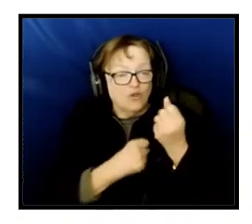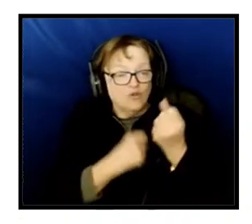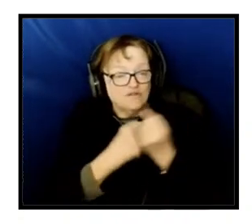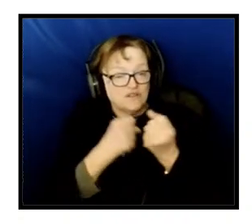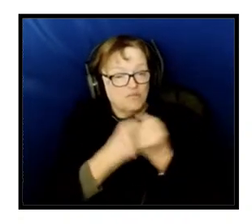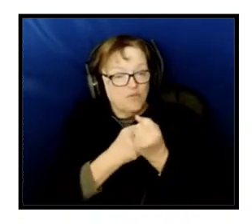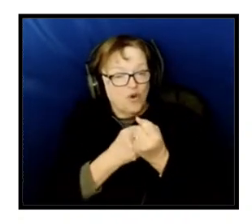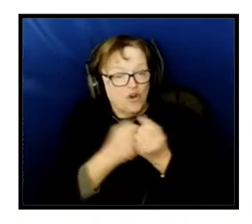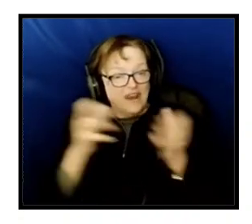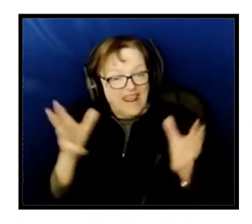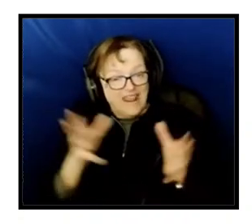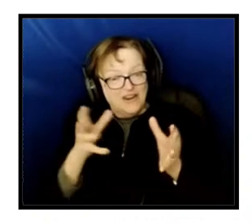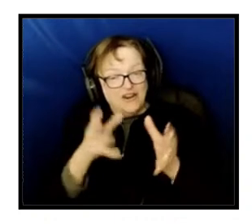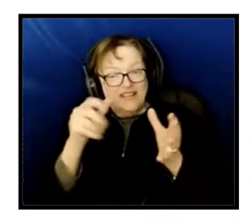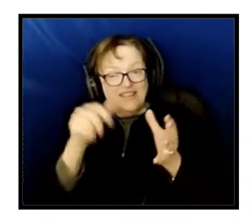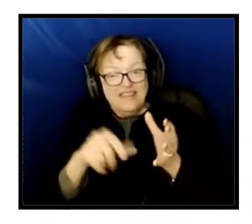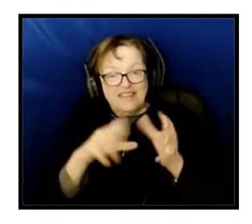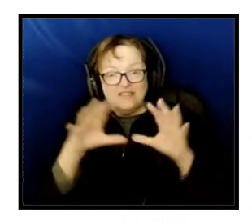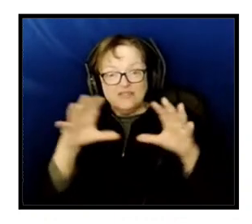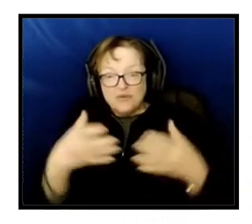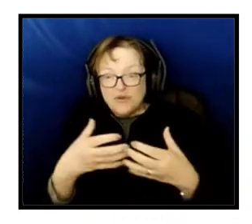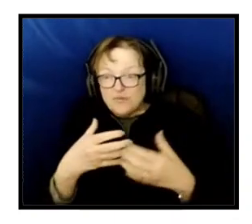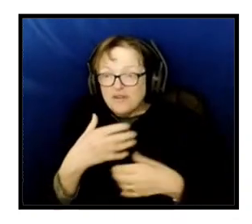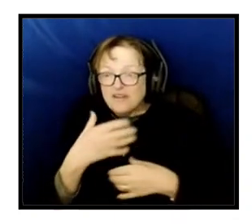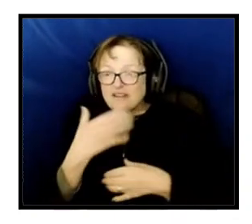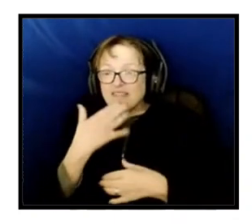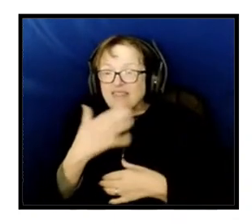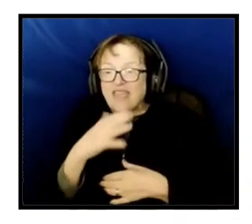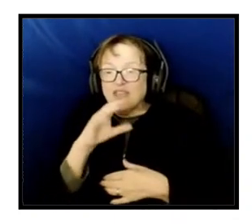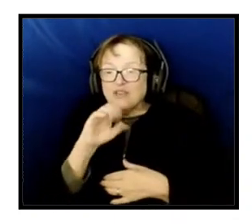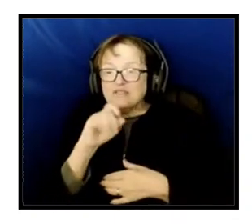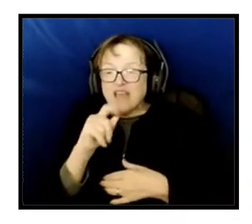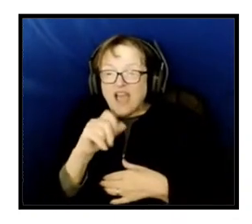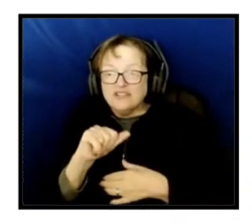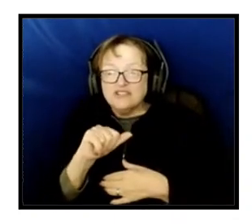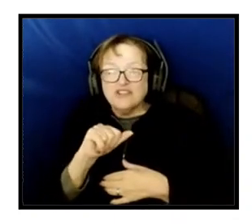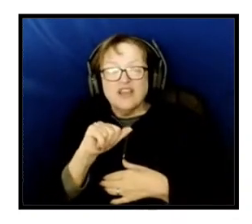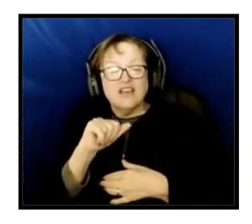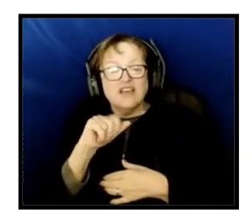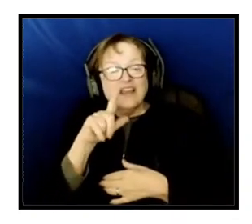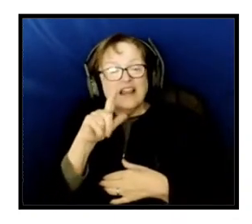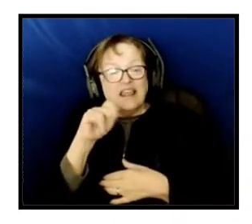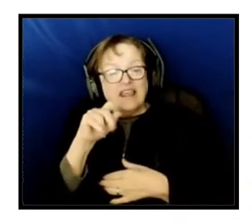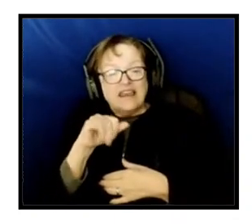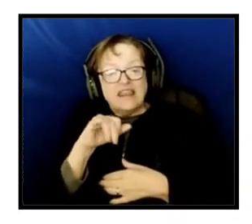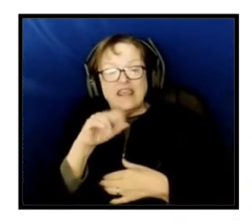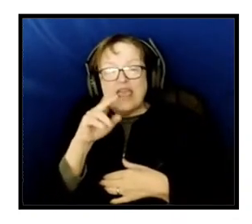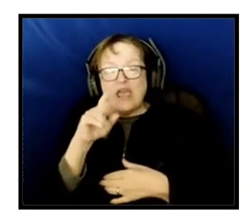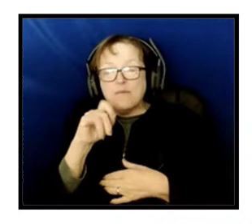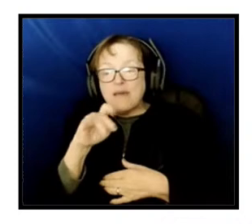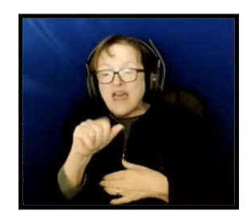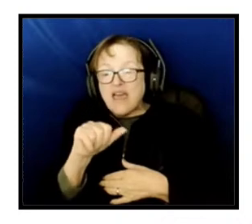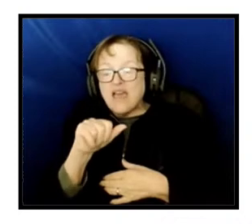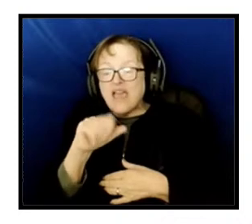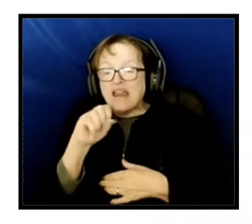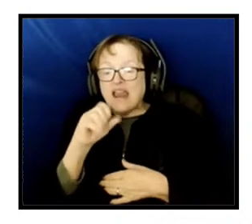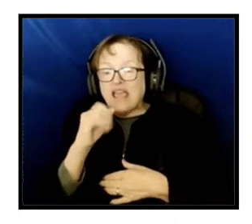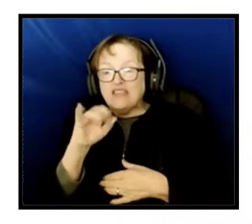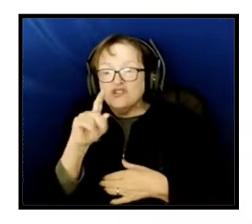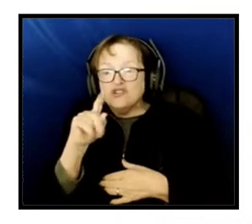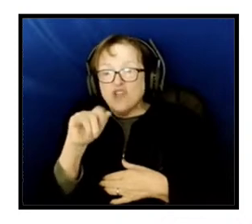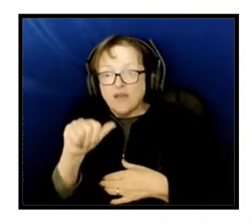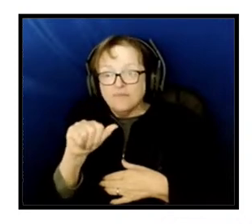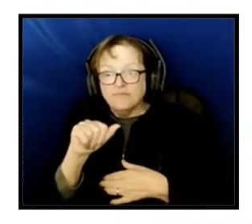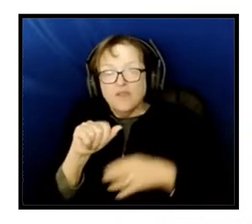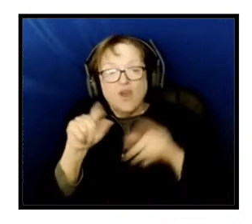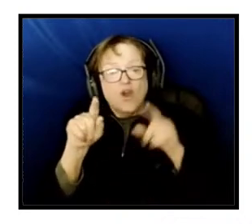this year's Create Change cohort. Thank you, Lady Sasha, Tiara, Ciavel, Emma, Julia, and Aisha. Also to